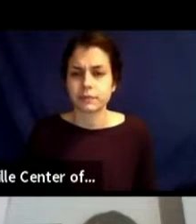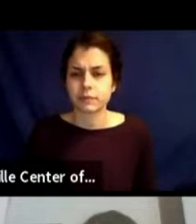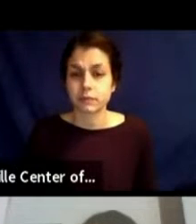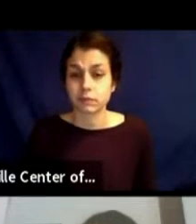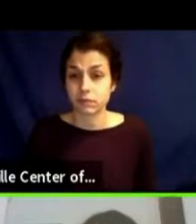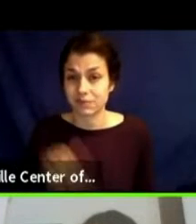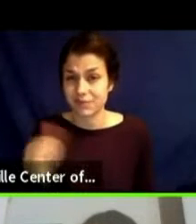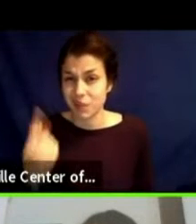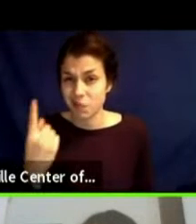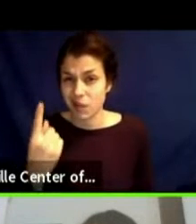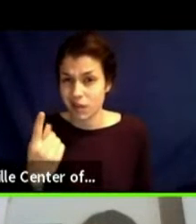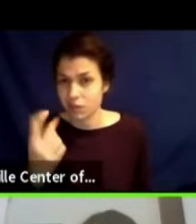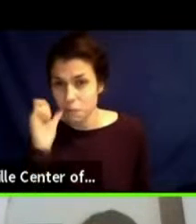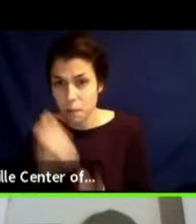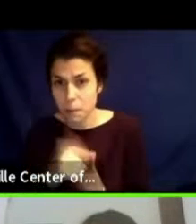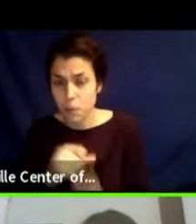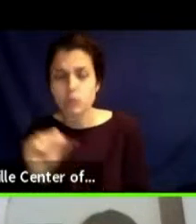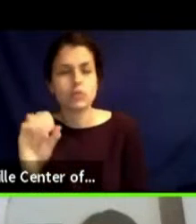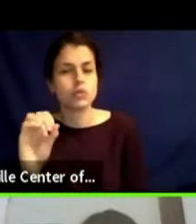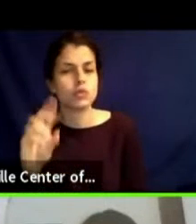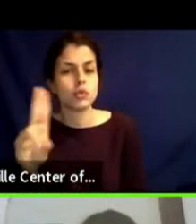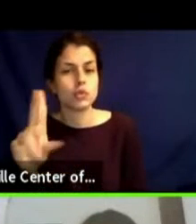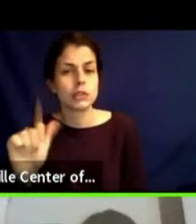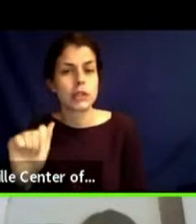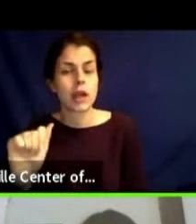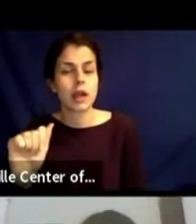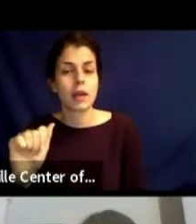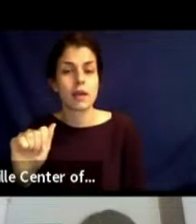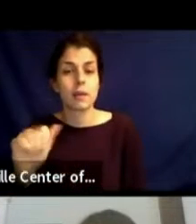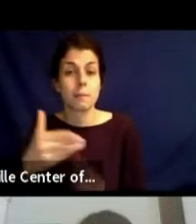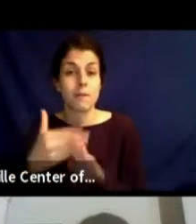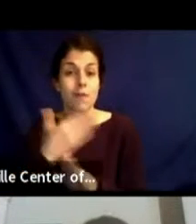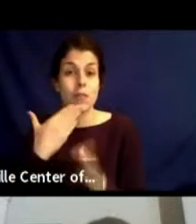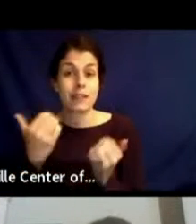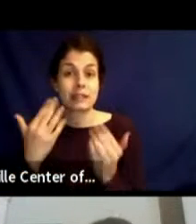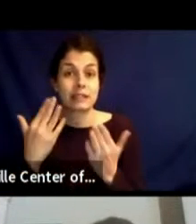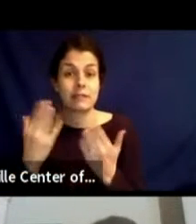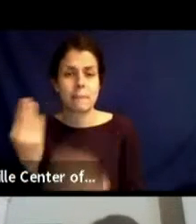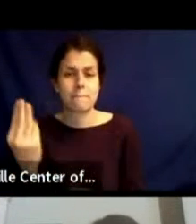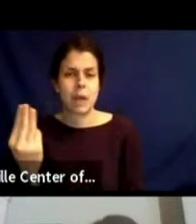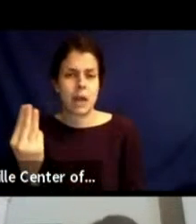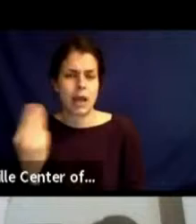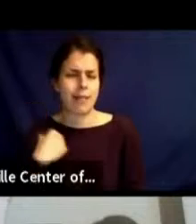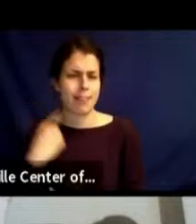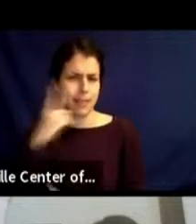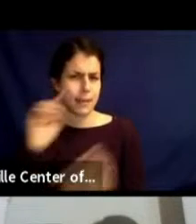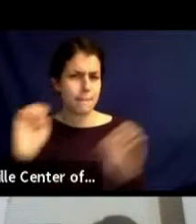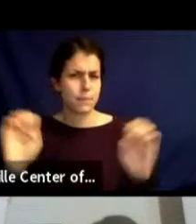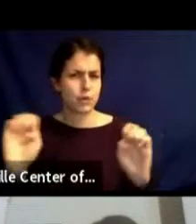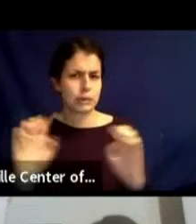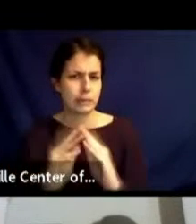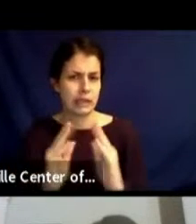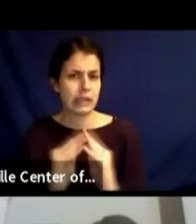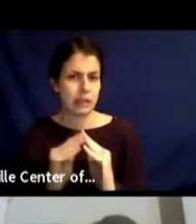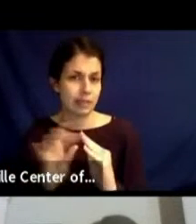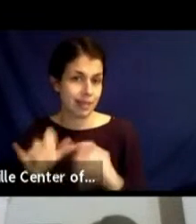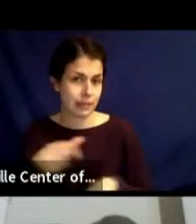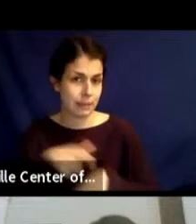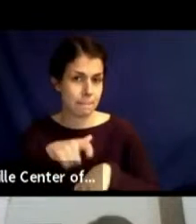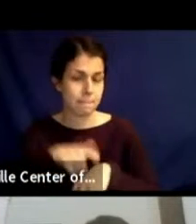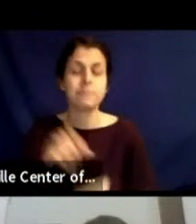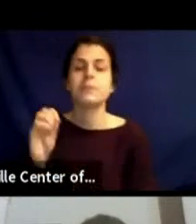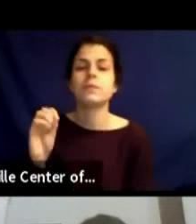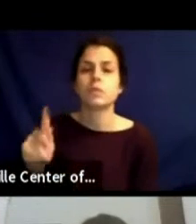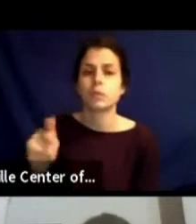Anybody Was it else? the Monday before Thanksgiving? Yep. Okay. I think it was that emergency meeting. Okay.